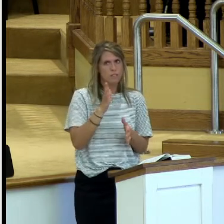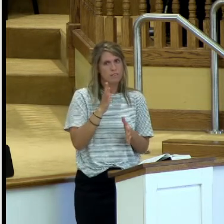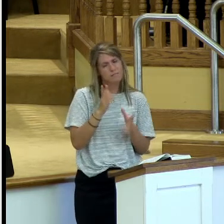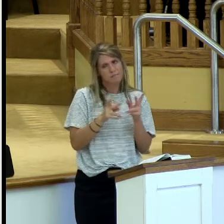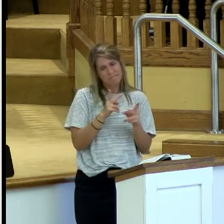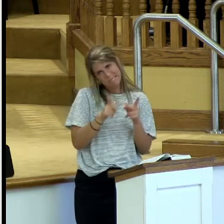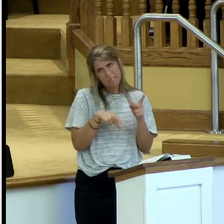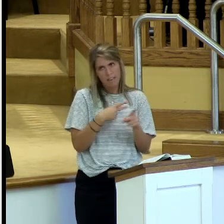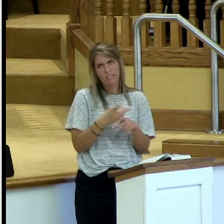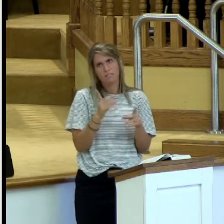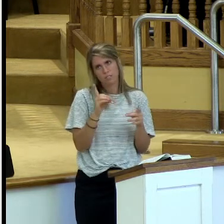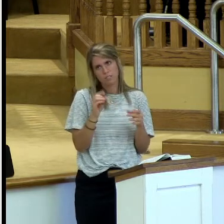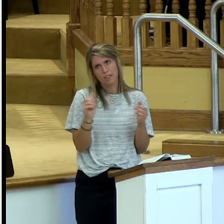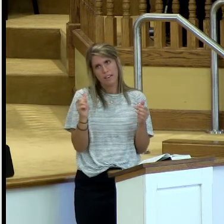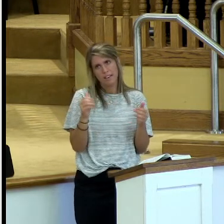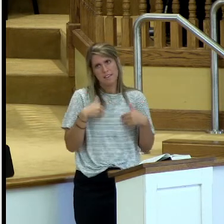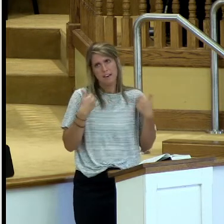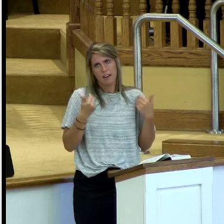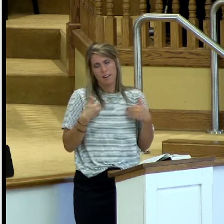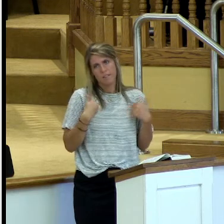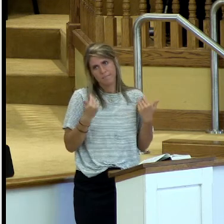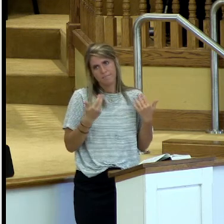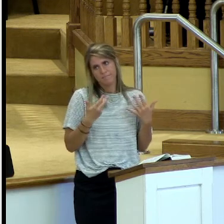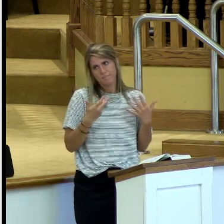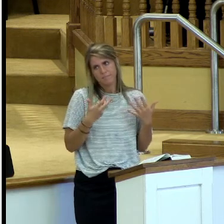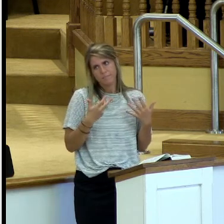kind of do a young